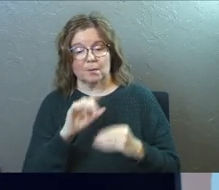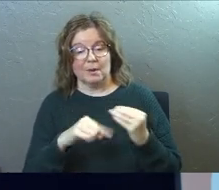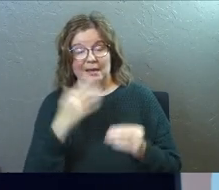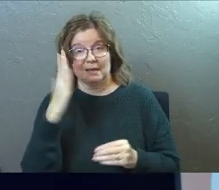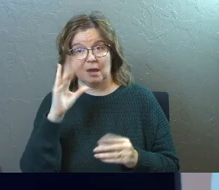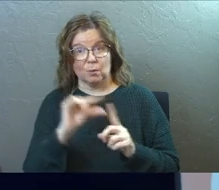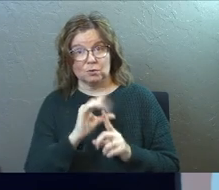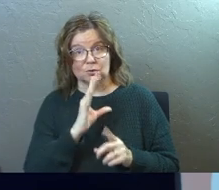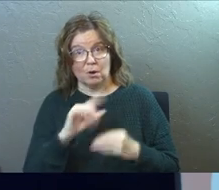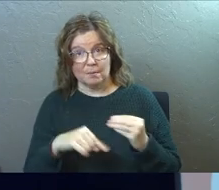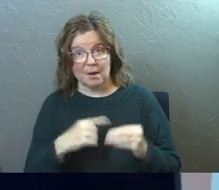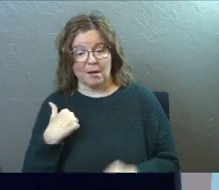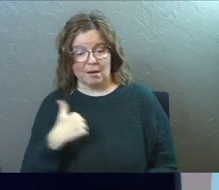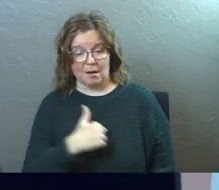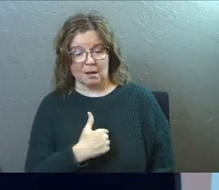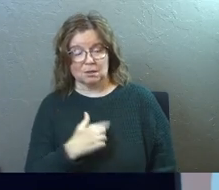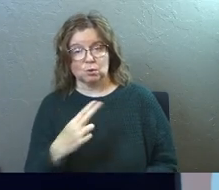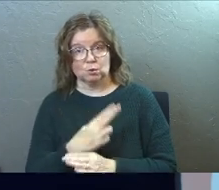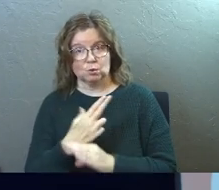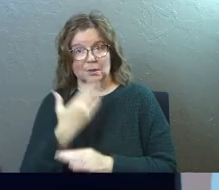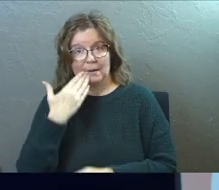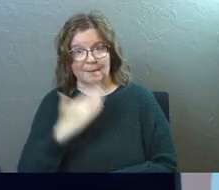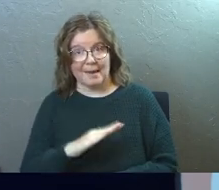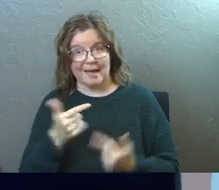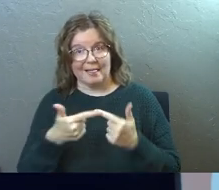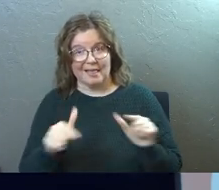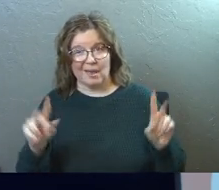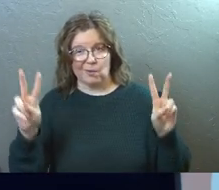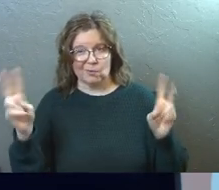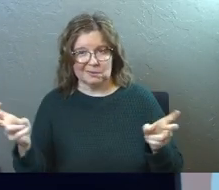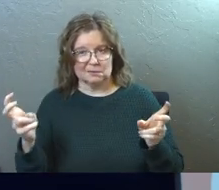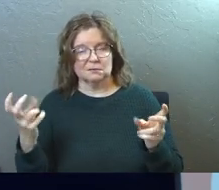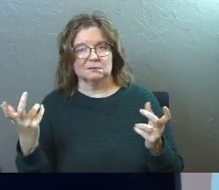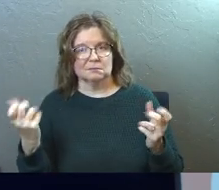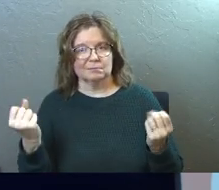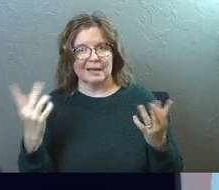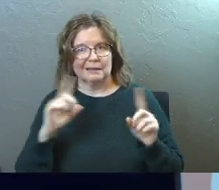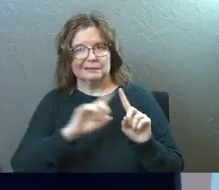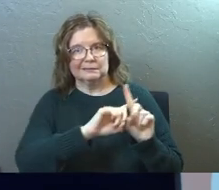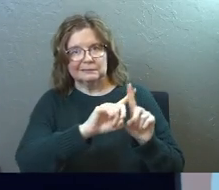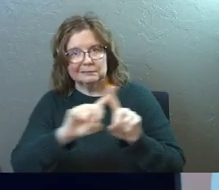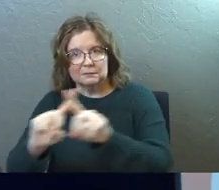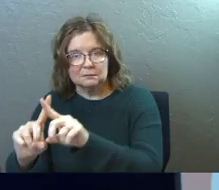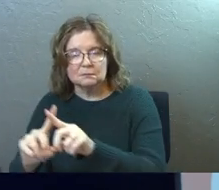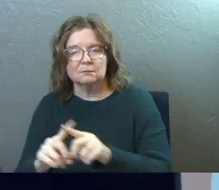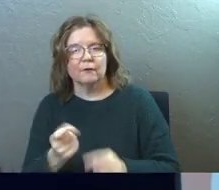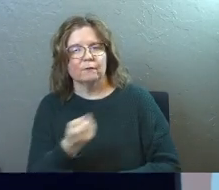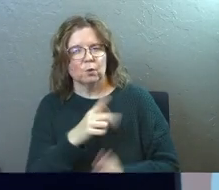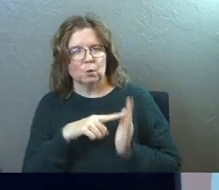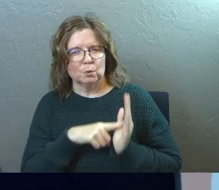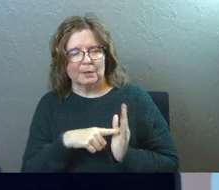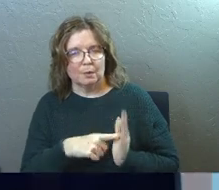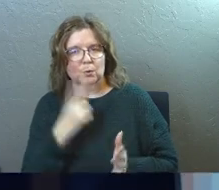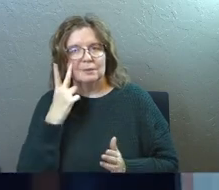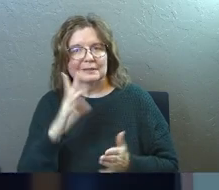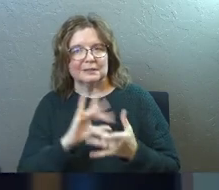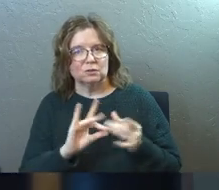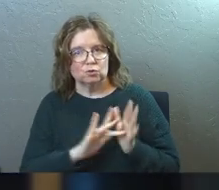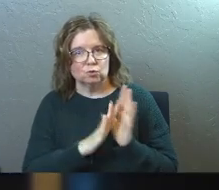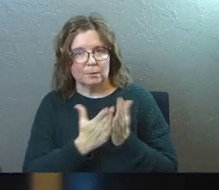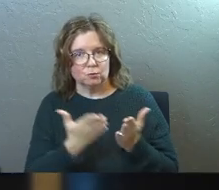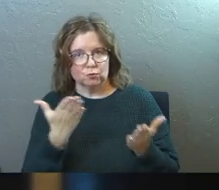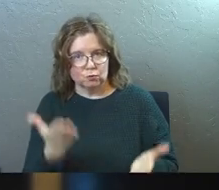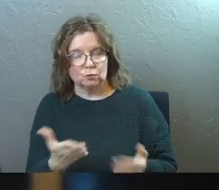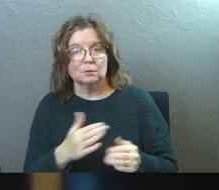this. God's Word talks about us and the use of bad language in so many different areas. So here's a few examples that we see in Scripture for